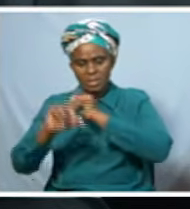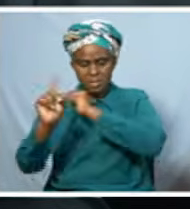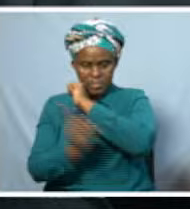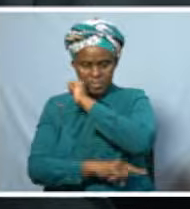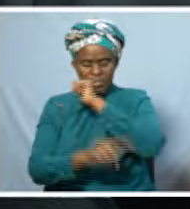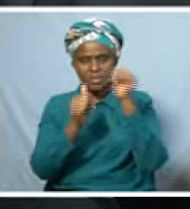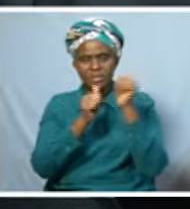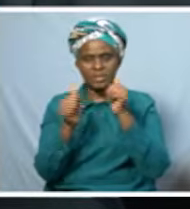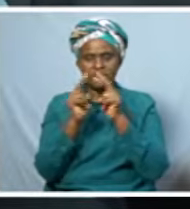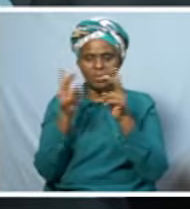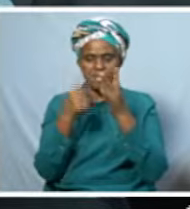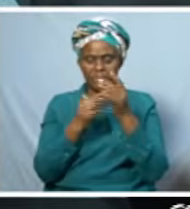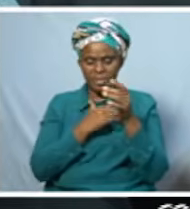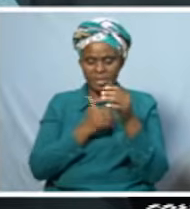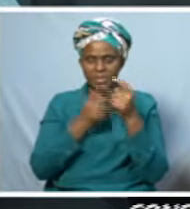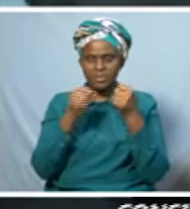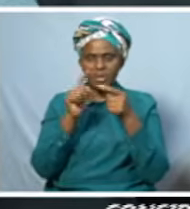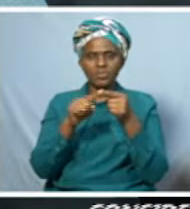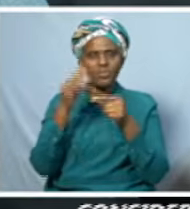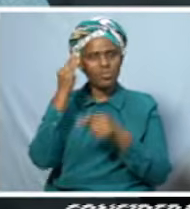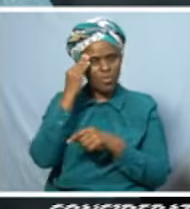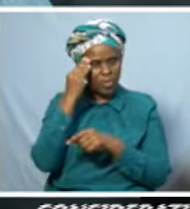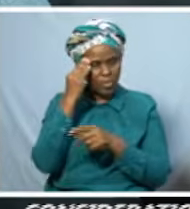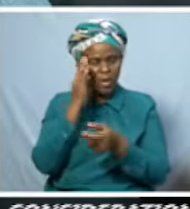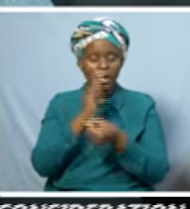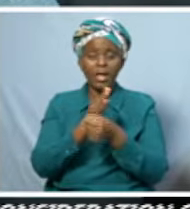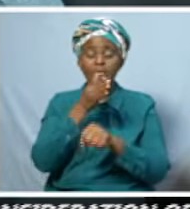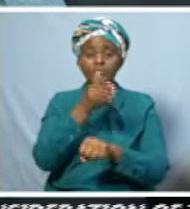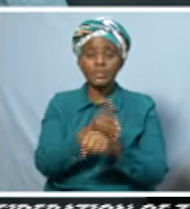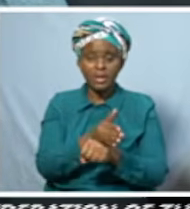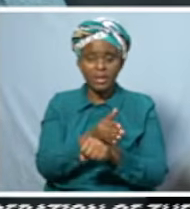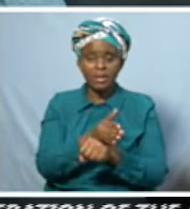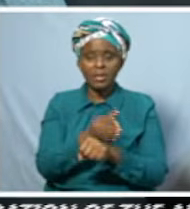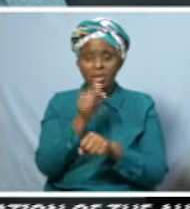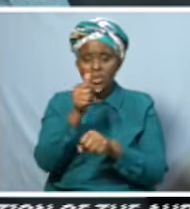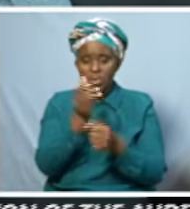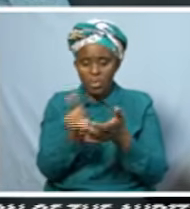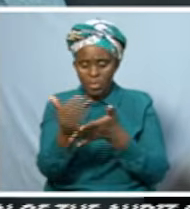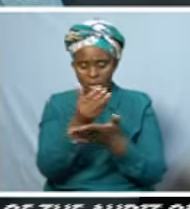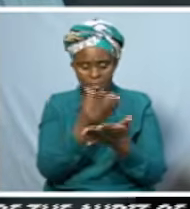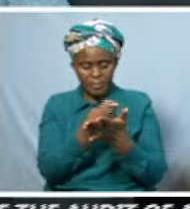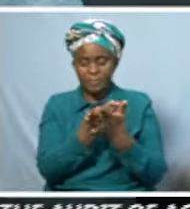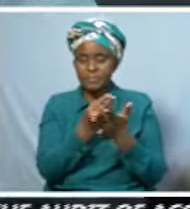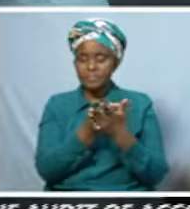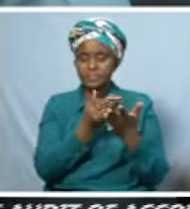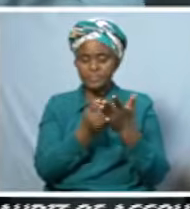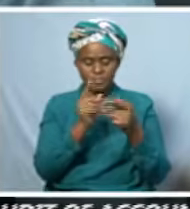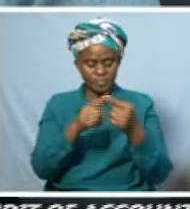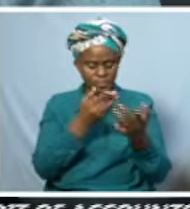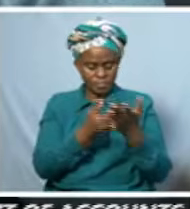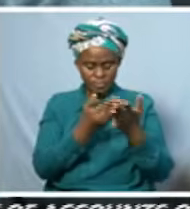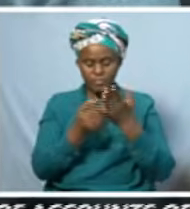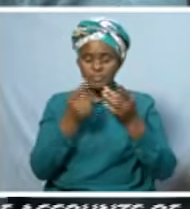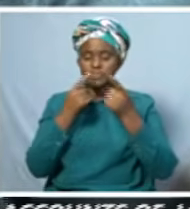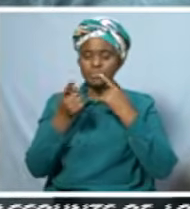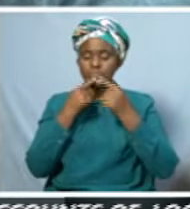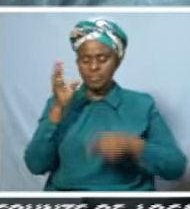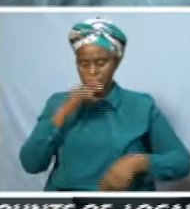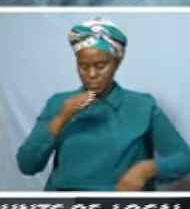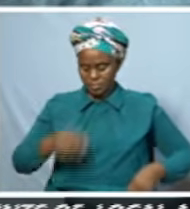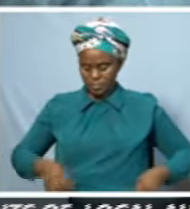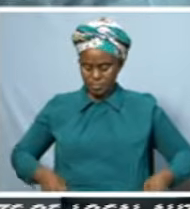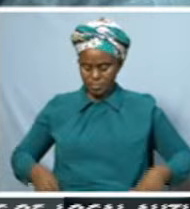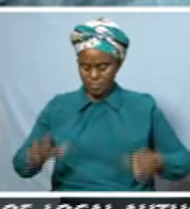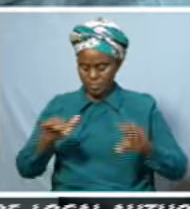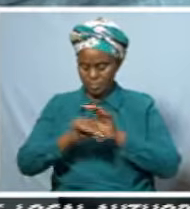actions. So what I was trying to find out is after, because you collected these monies, but here you are saying that on